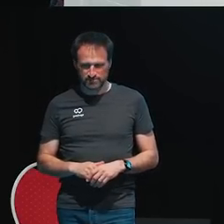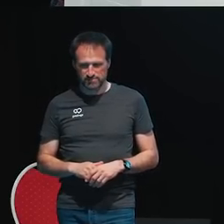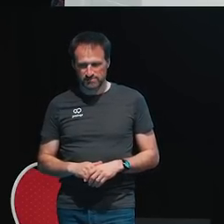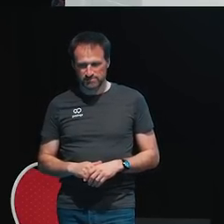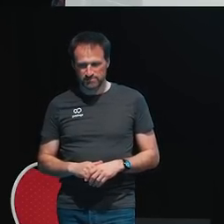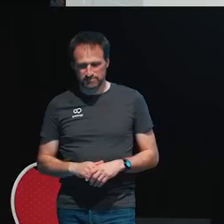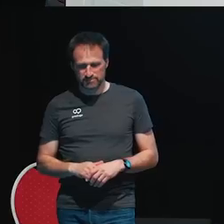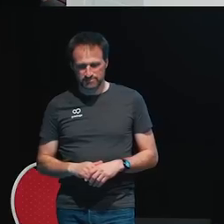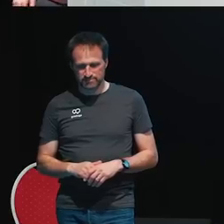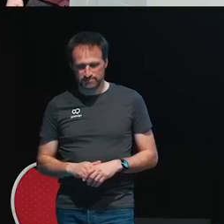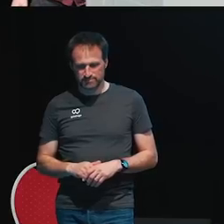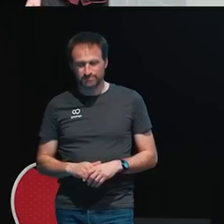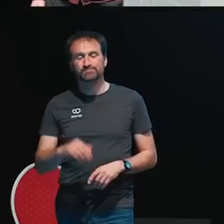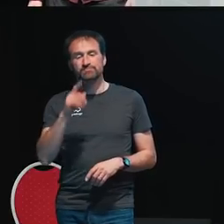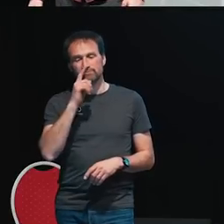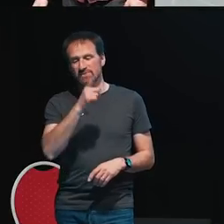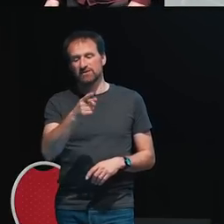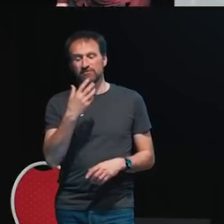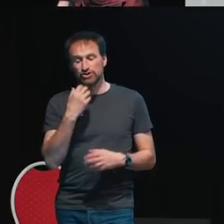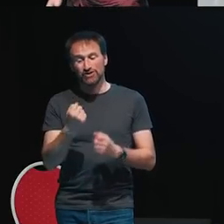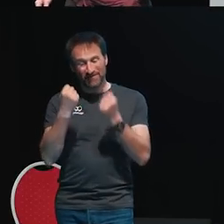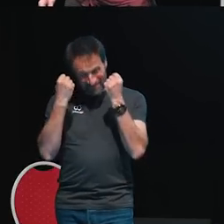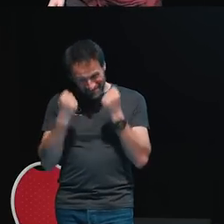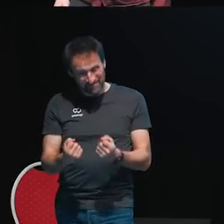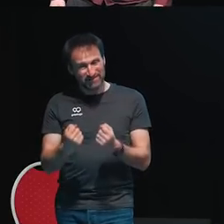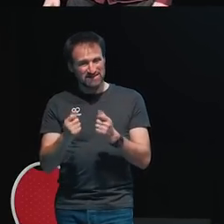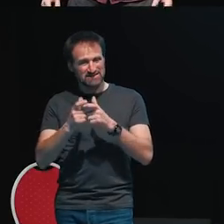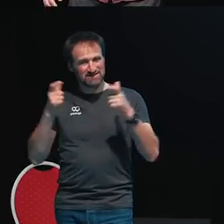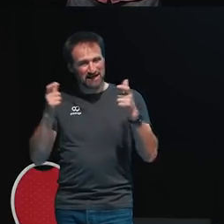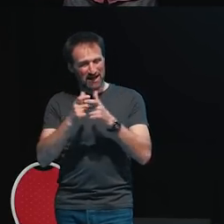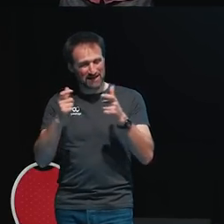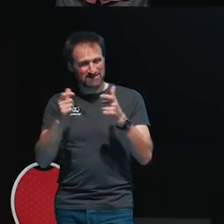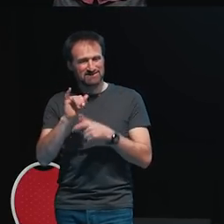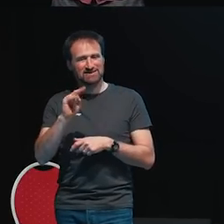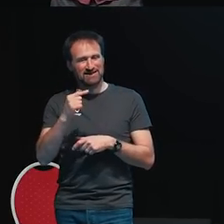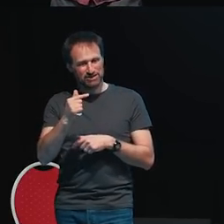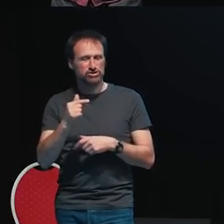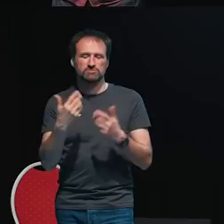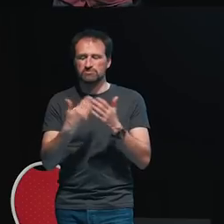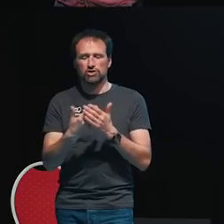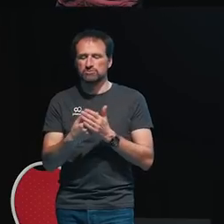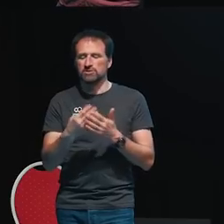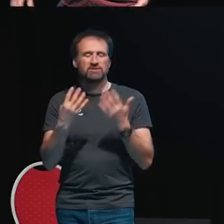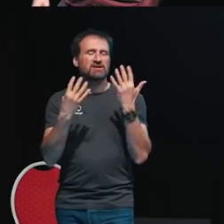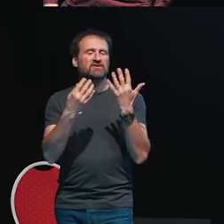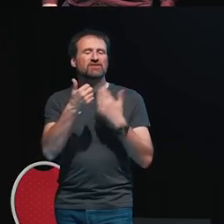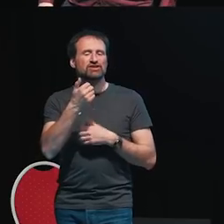And if you want fixed size of integers, for example, if you're working with 64-bit